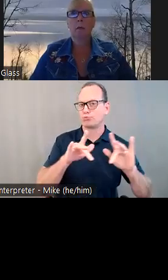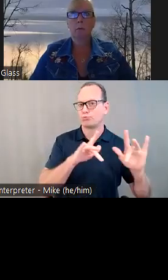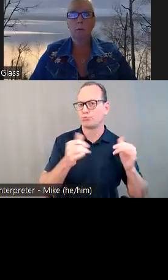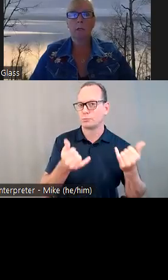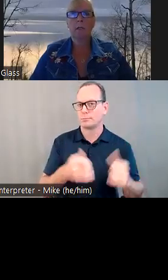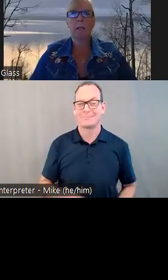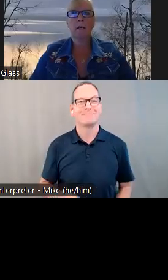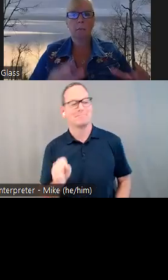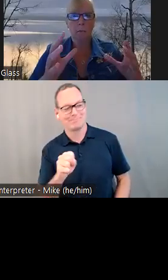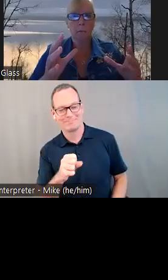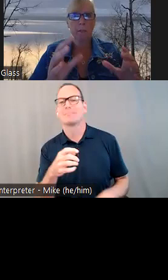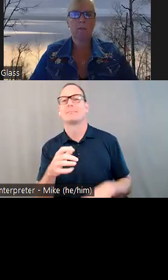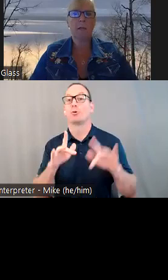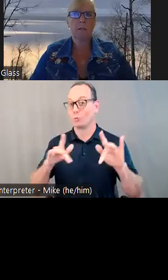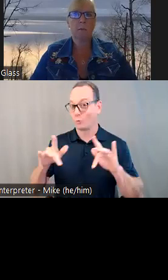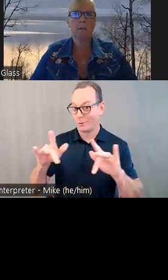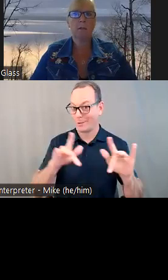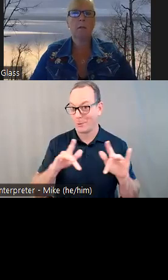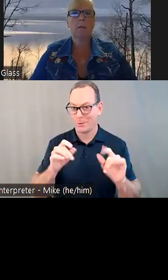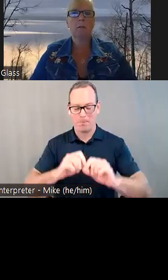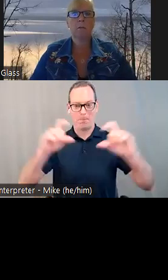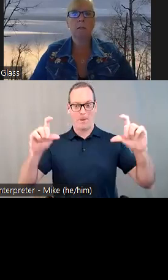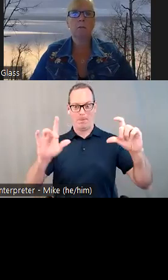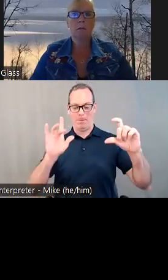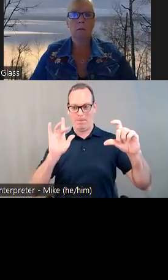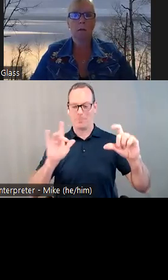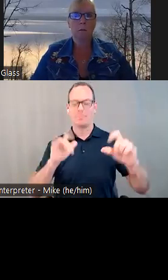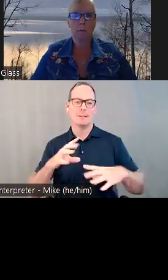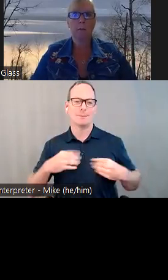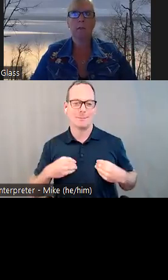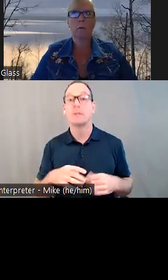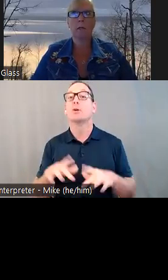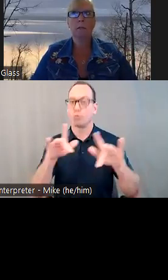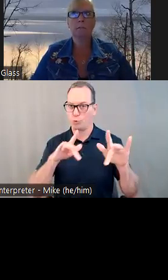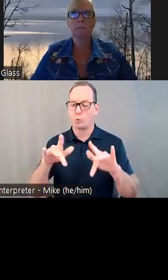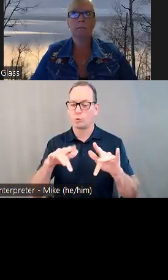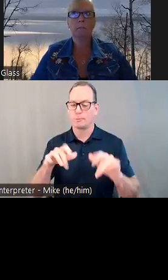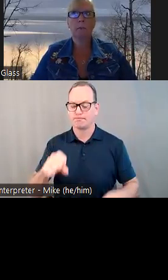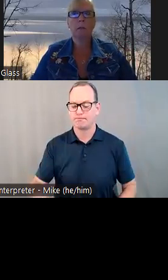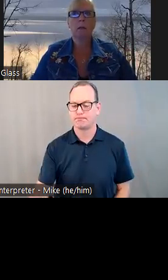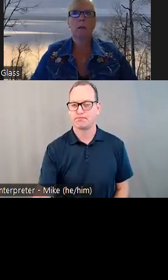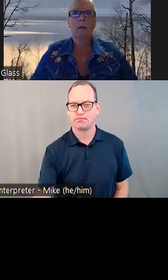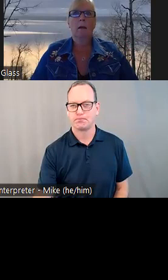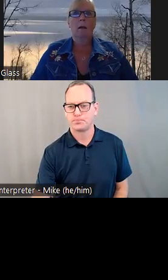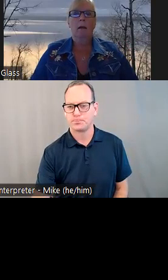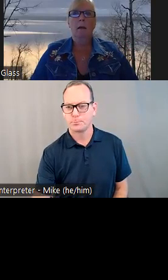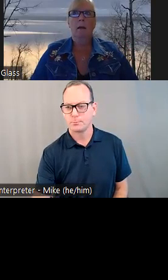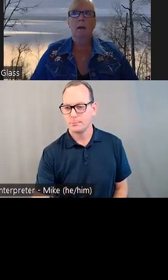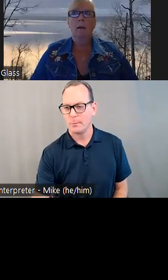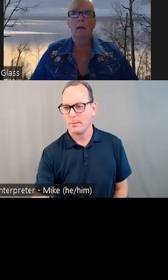And we are recording today. That probably just flashed up on your screen so that you are aware we are recording.